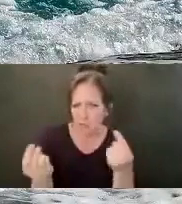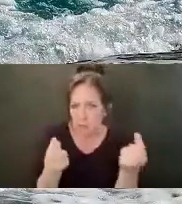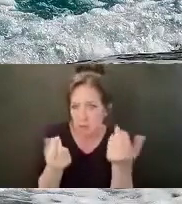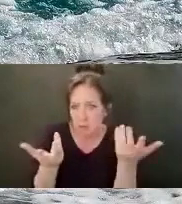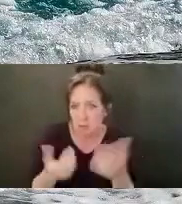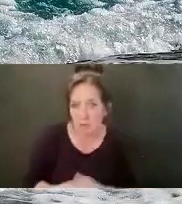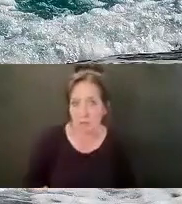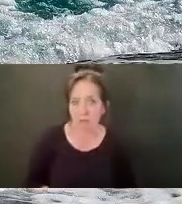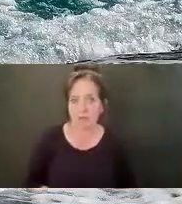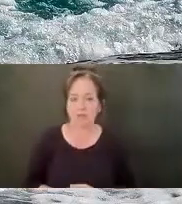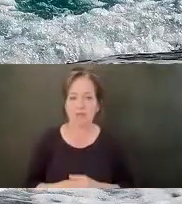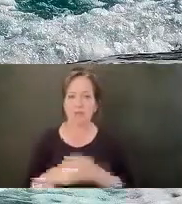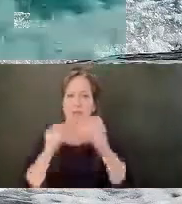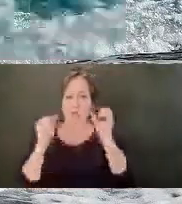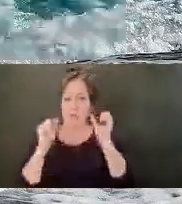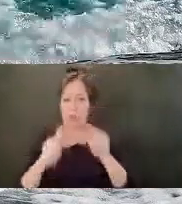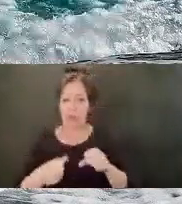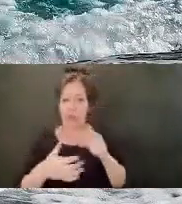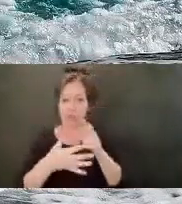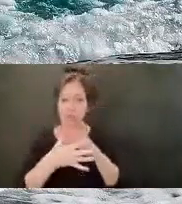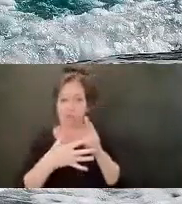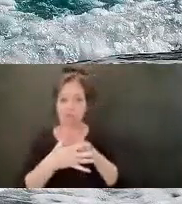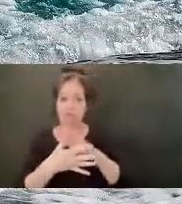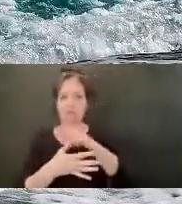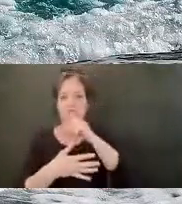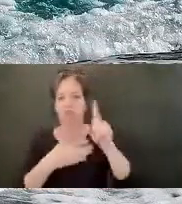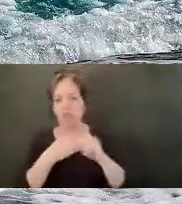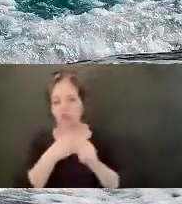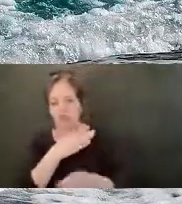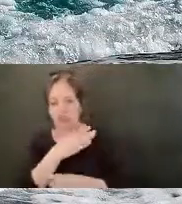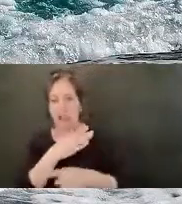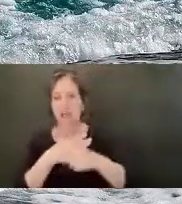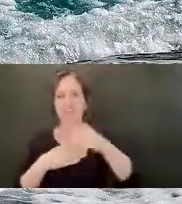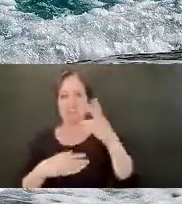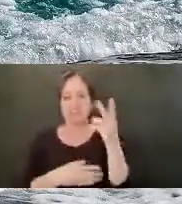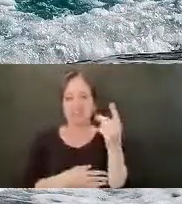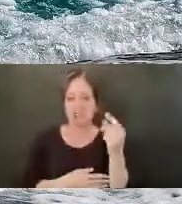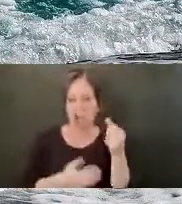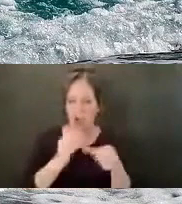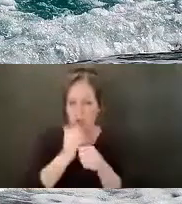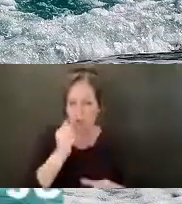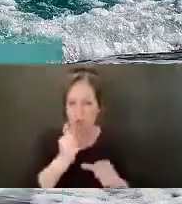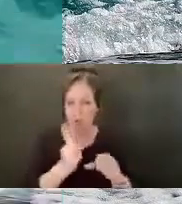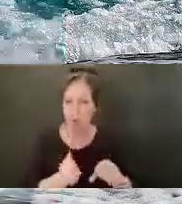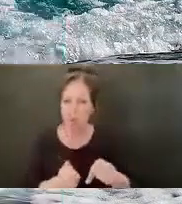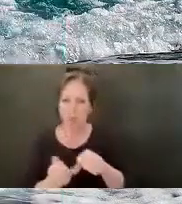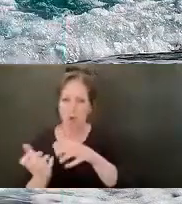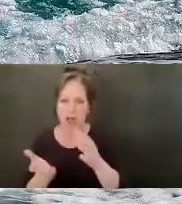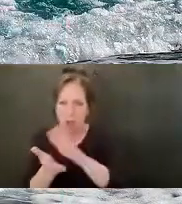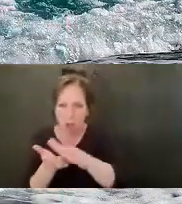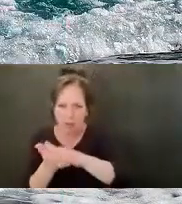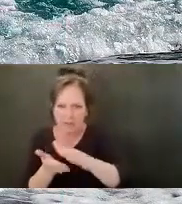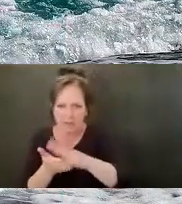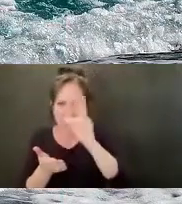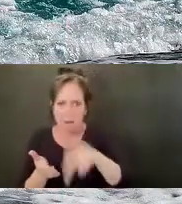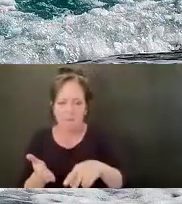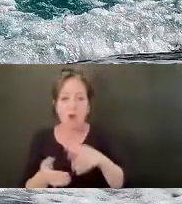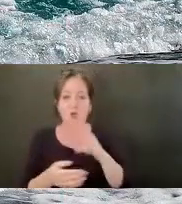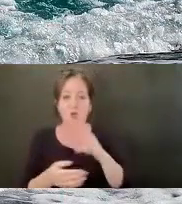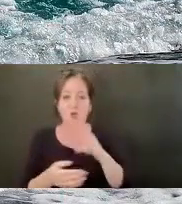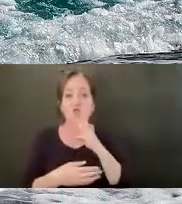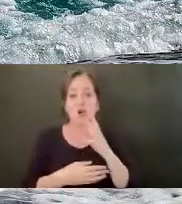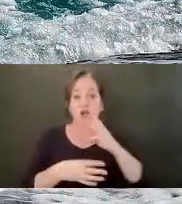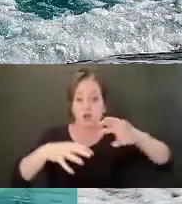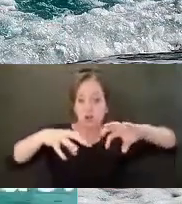We can throw away trash and dog poops. We can save water. Turn off the faucet when you brush your teeth. Say